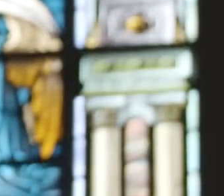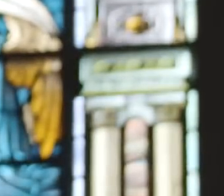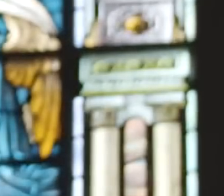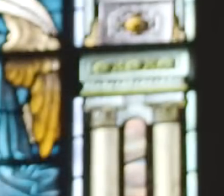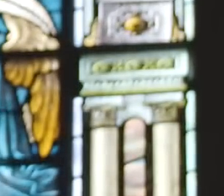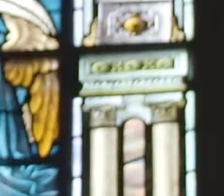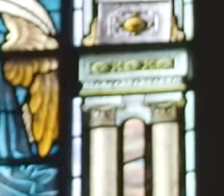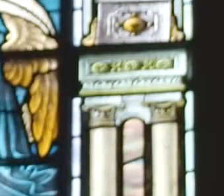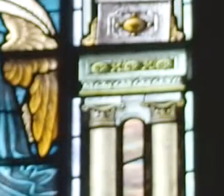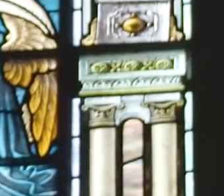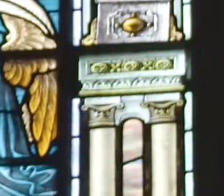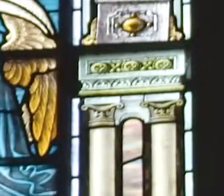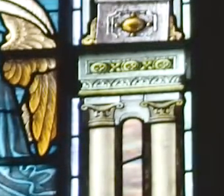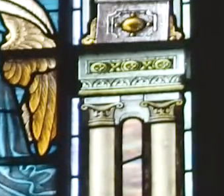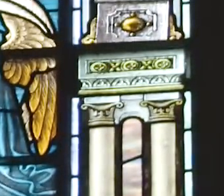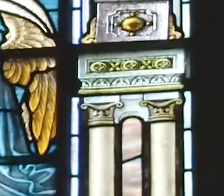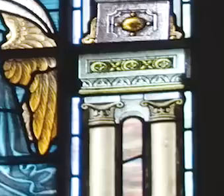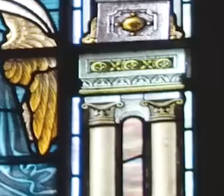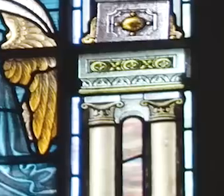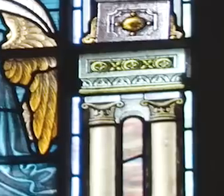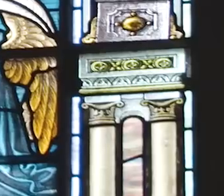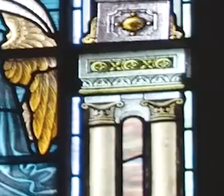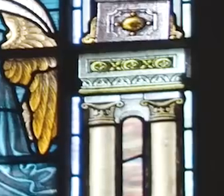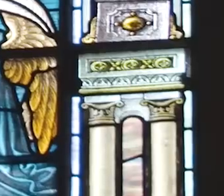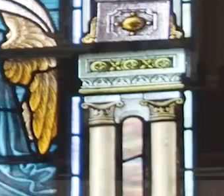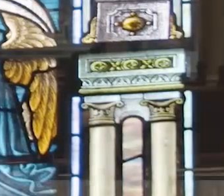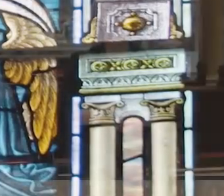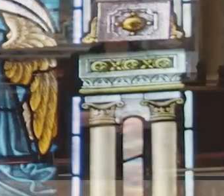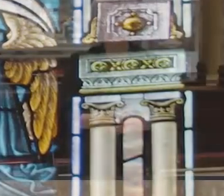COME AGAIN